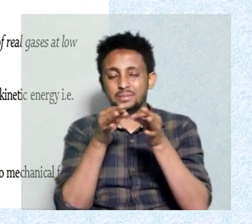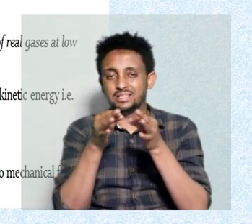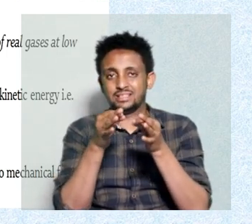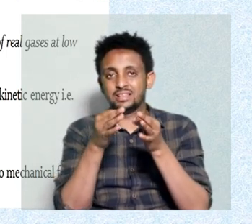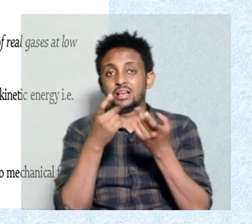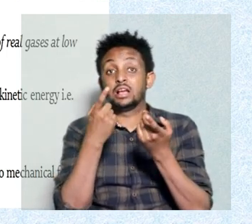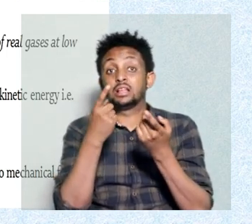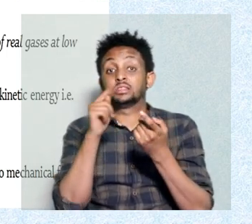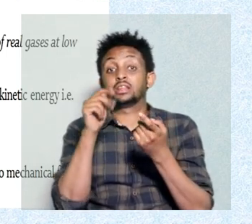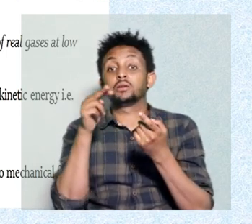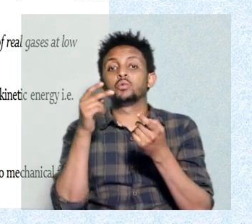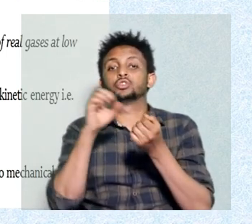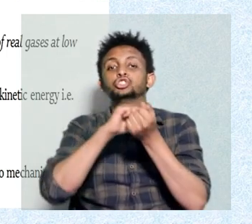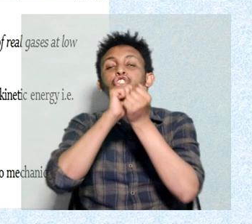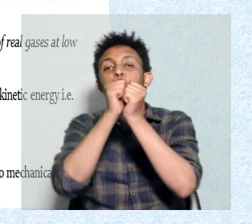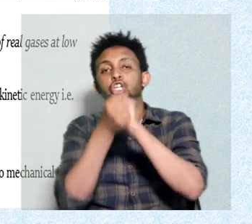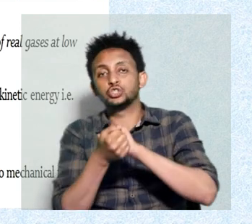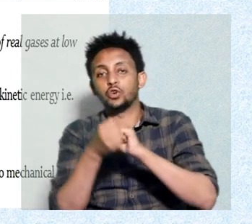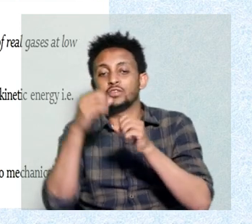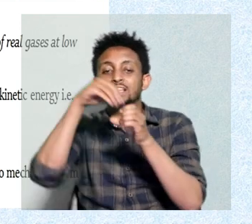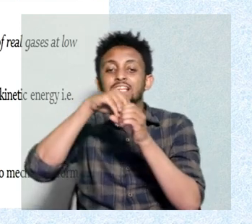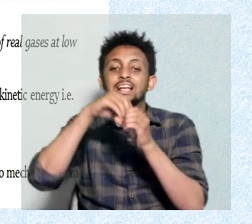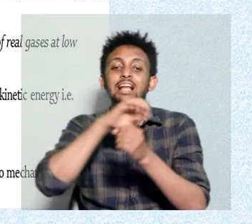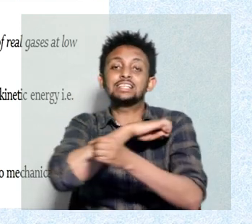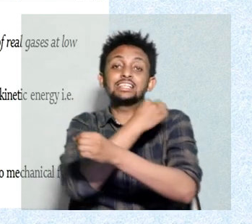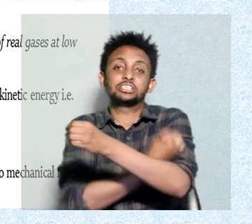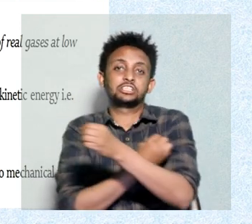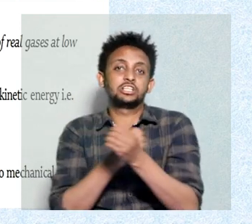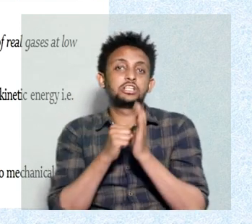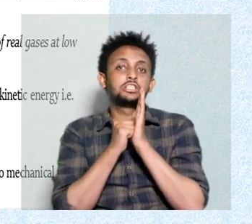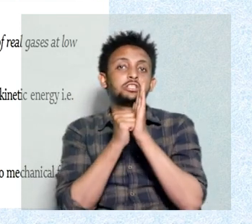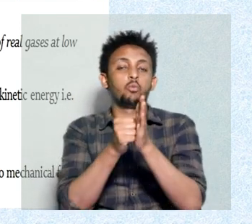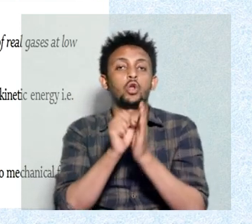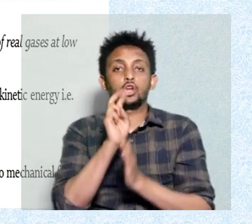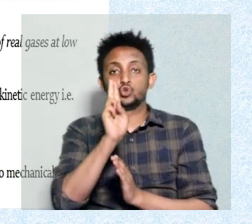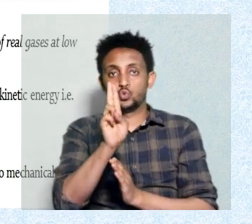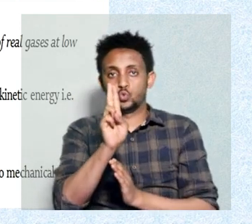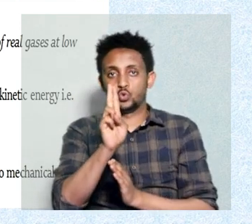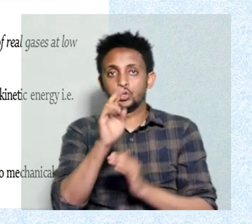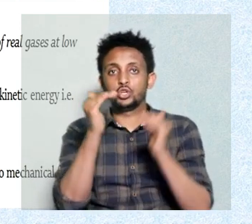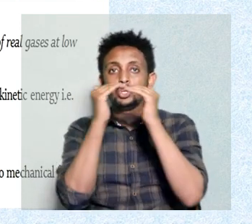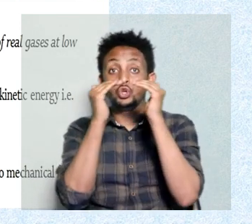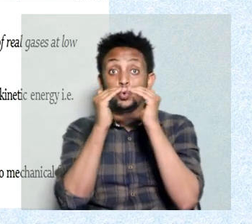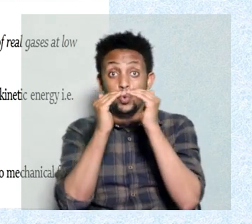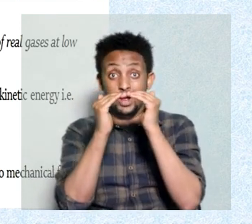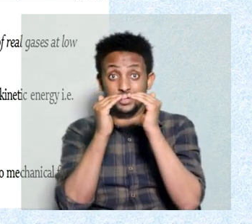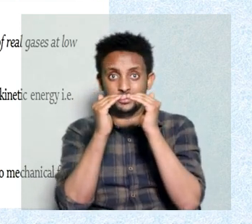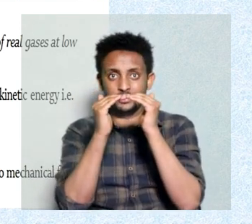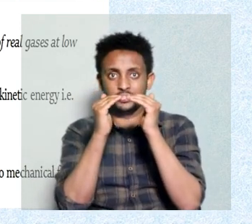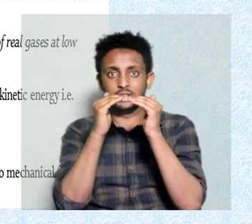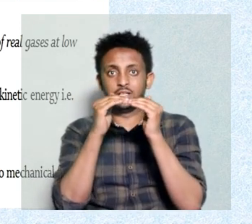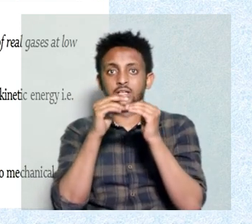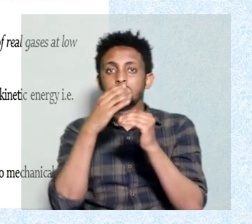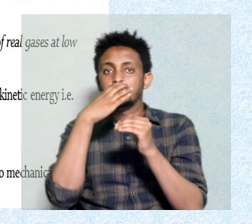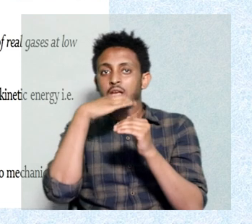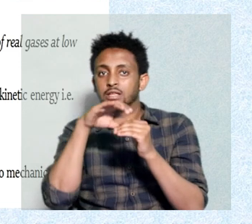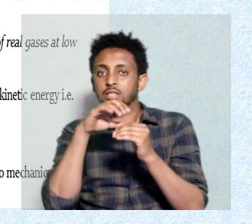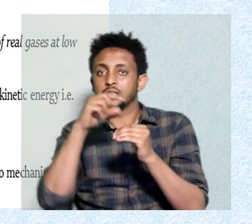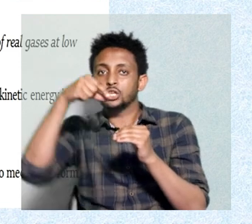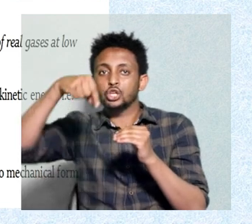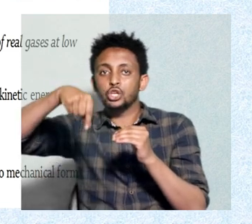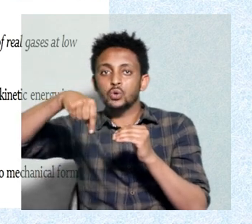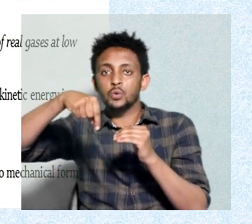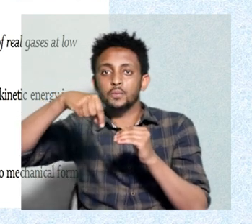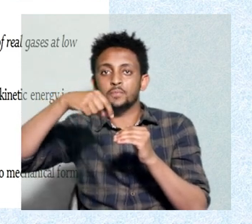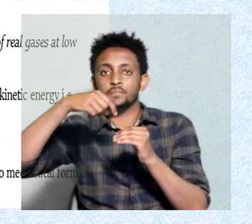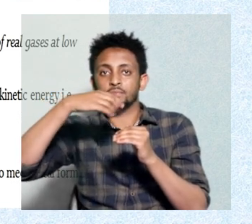thermodynamics as the change of internal energy, it's symbolized as U, is equals to the heat Q,